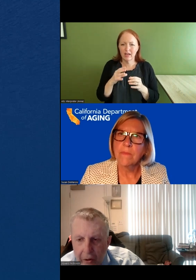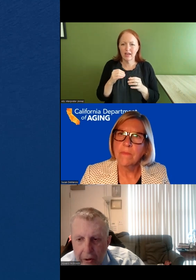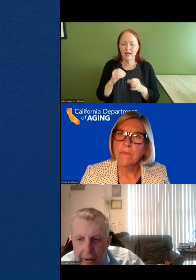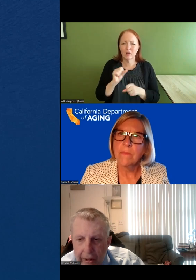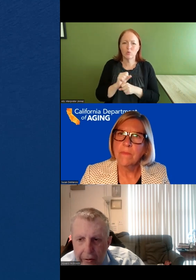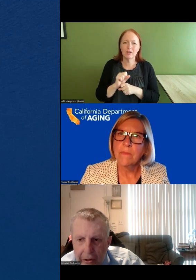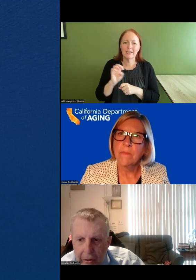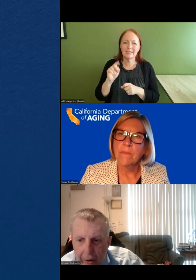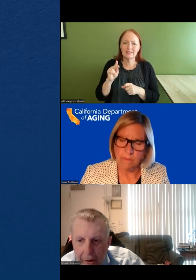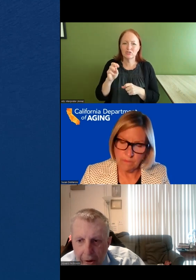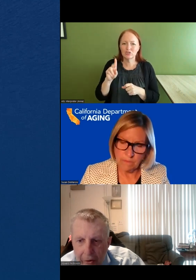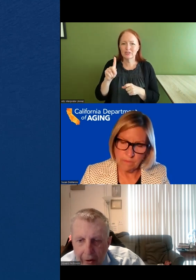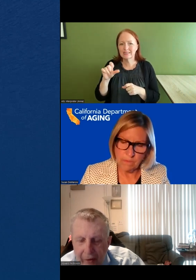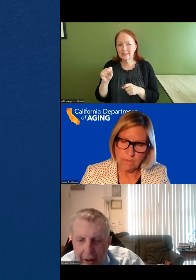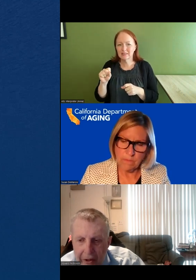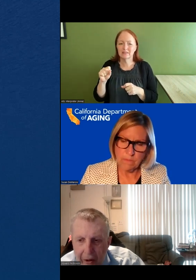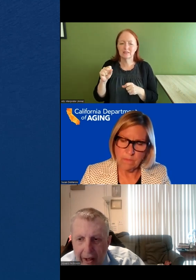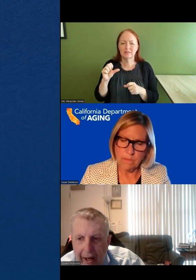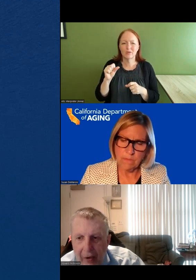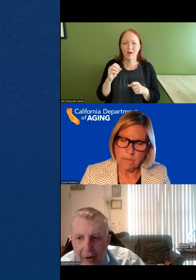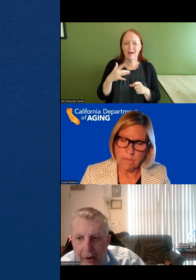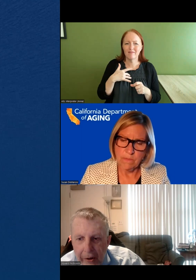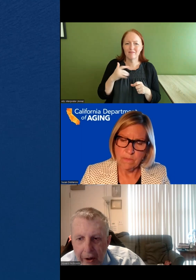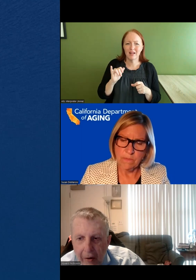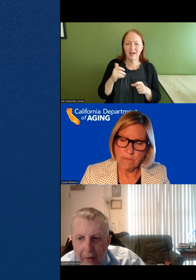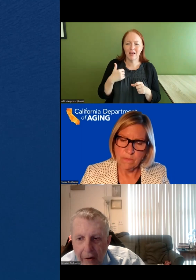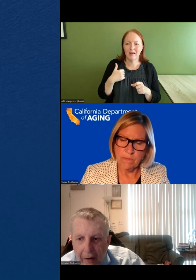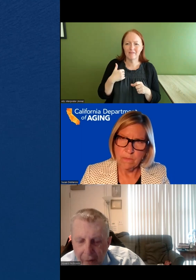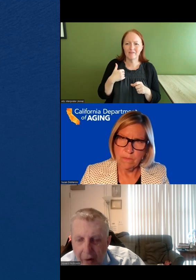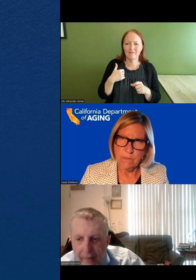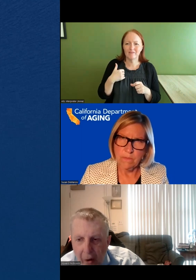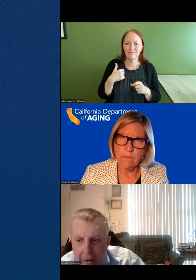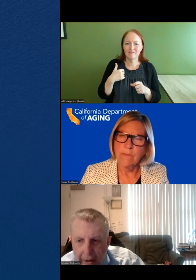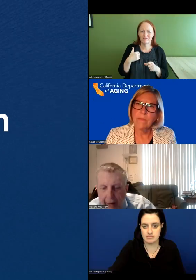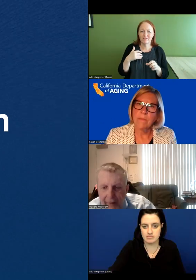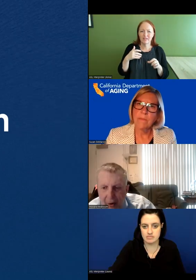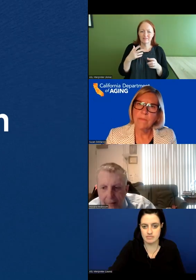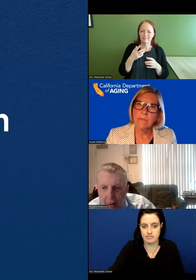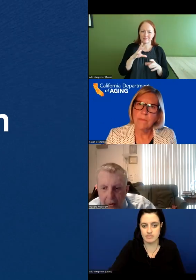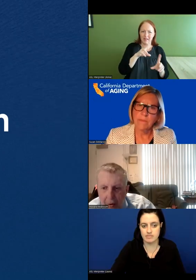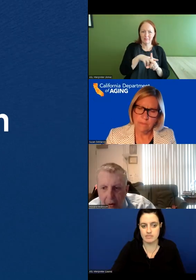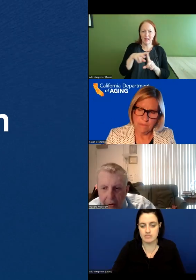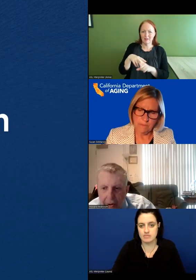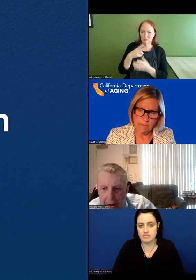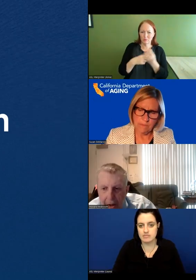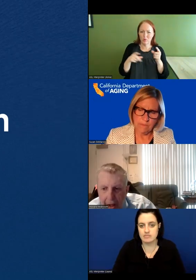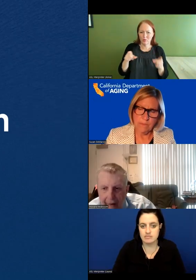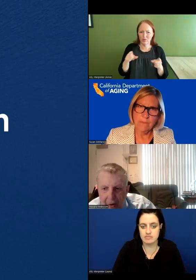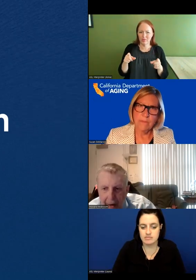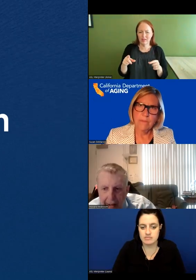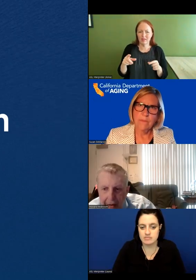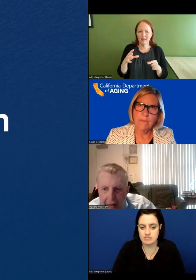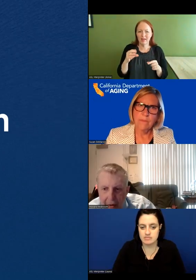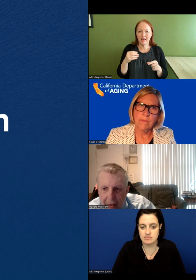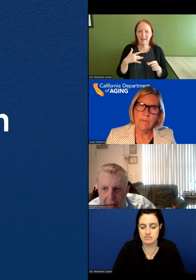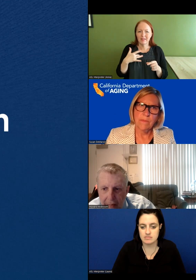and associate Easter Shield. So I feel I sort of have a, foot in both camps, foot in both doors. And I feel